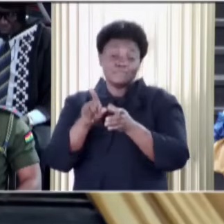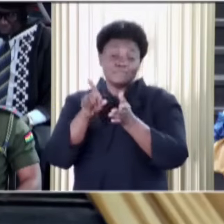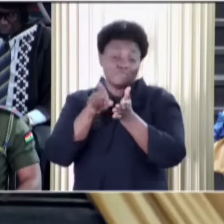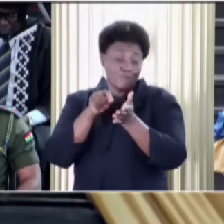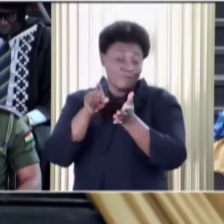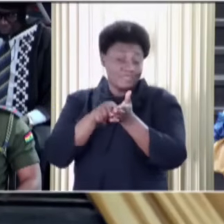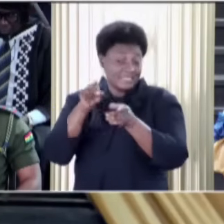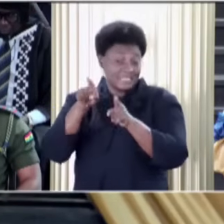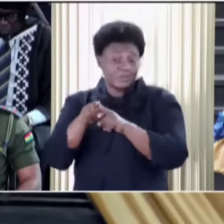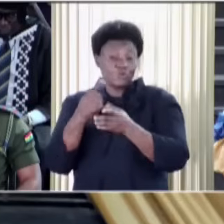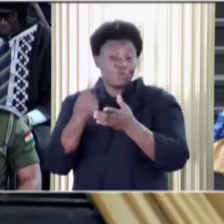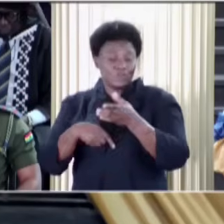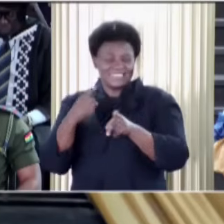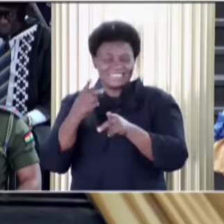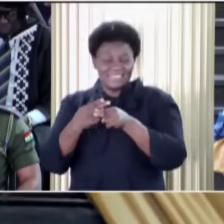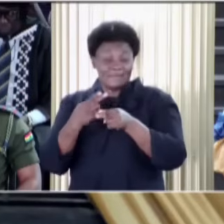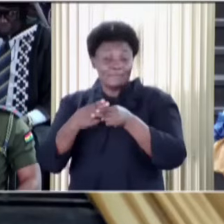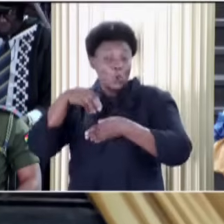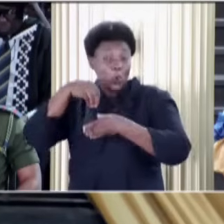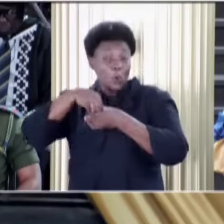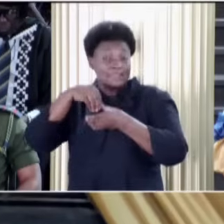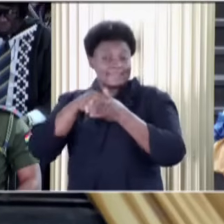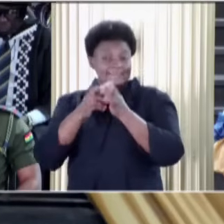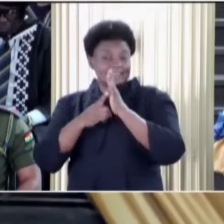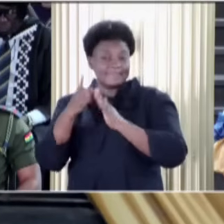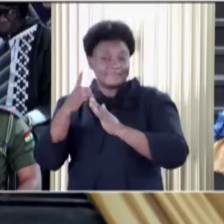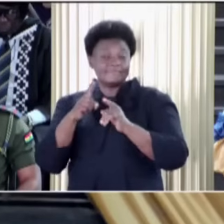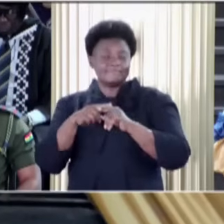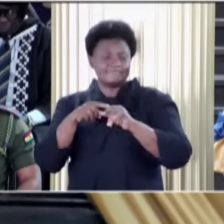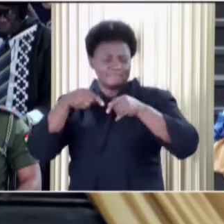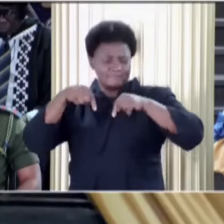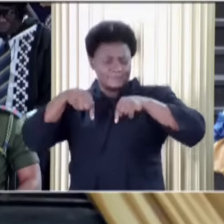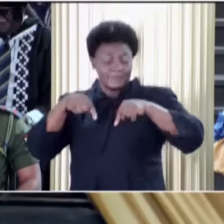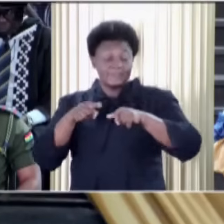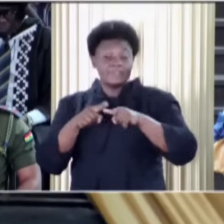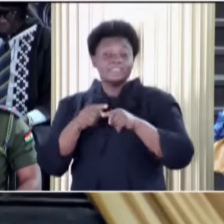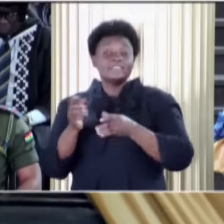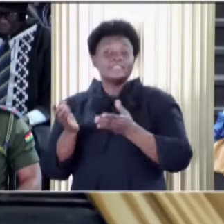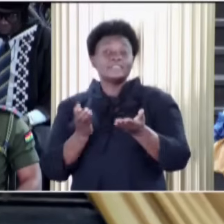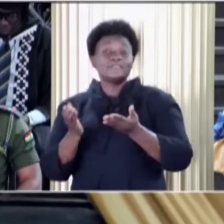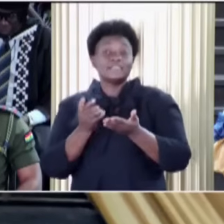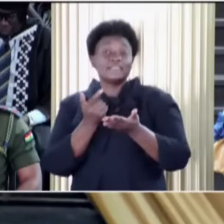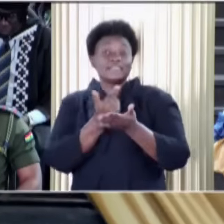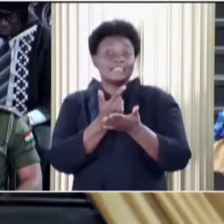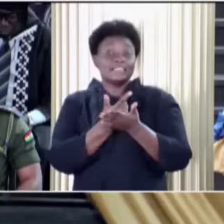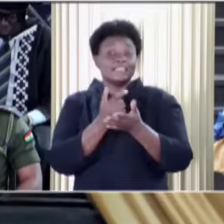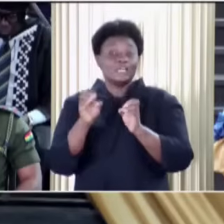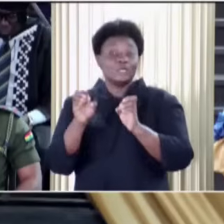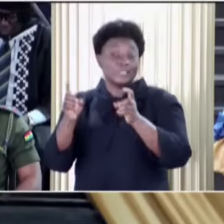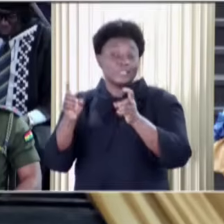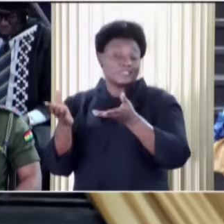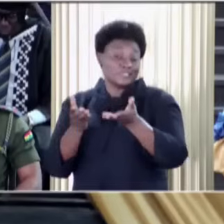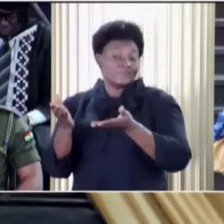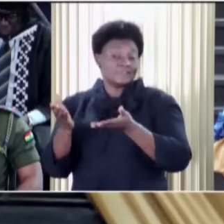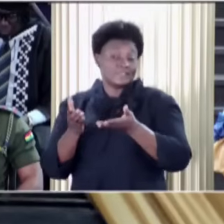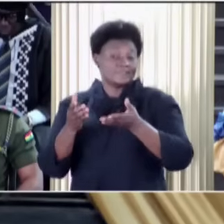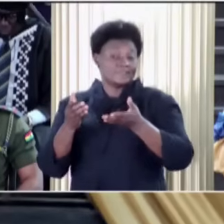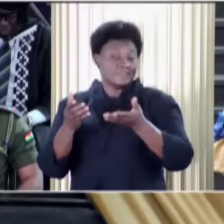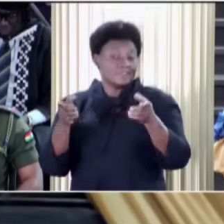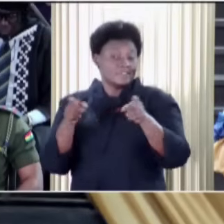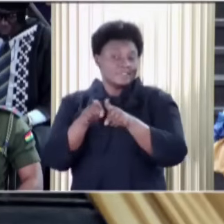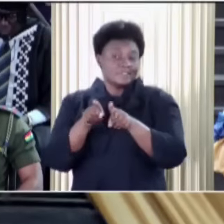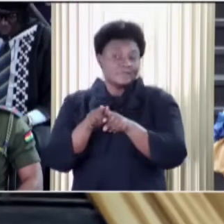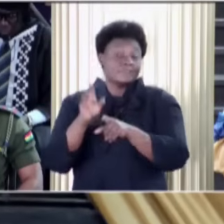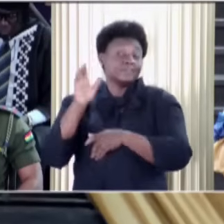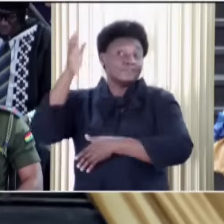development. She currently serves on the boards of the Ghana Education Service Occupational Pension Scheme and for the